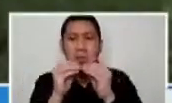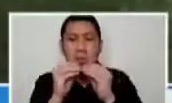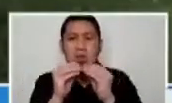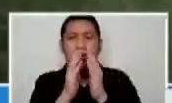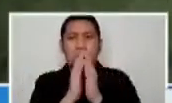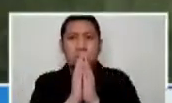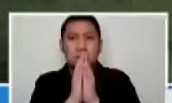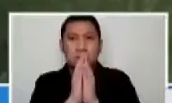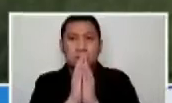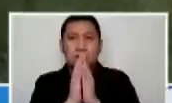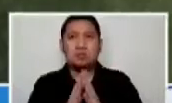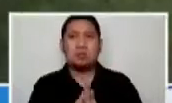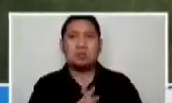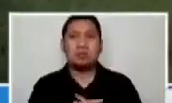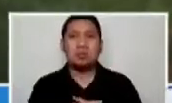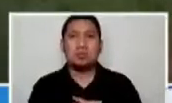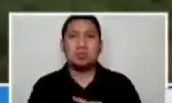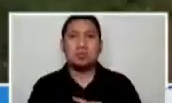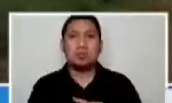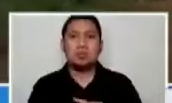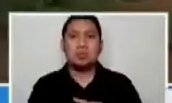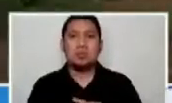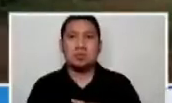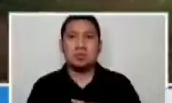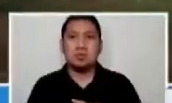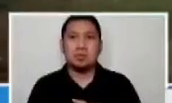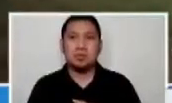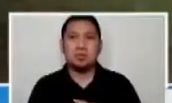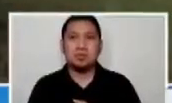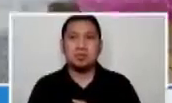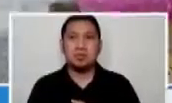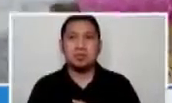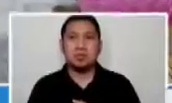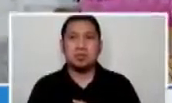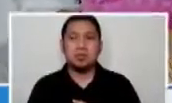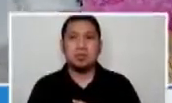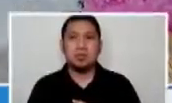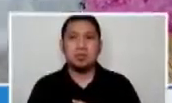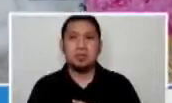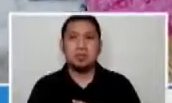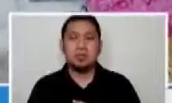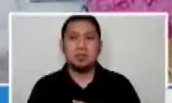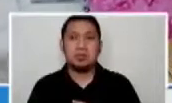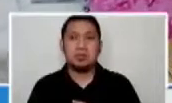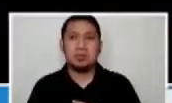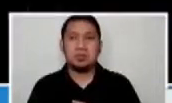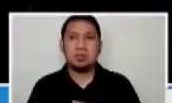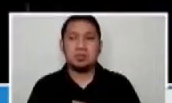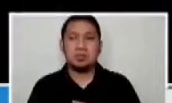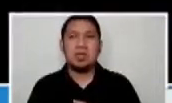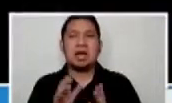mosque. And I'm happy to inform our fellow men